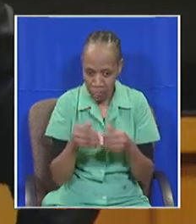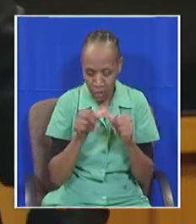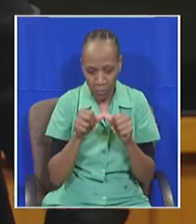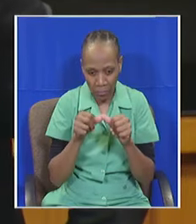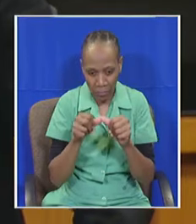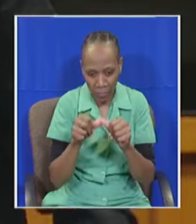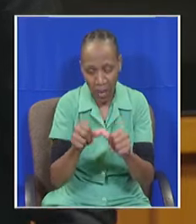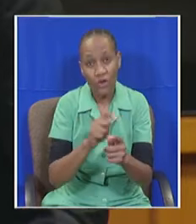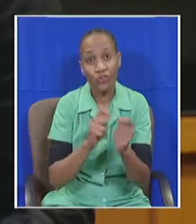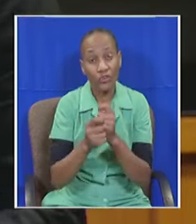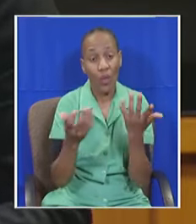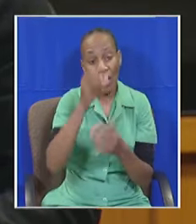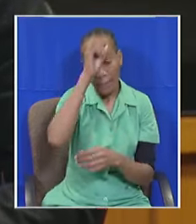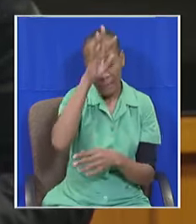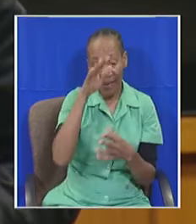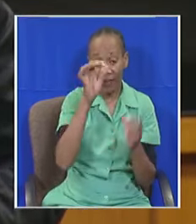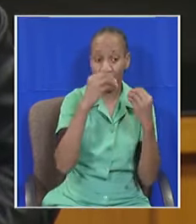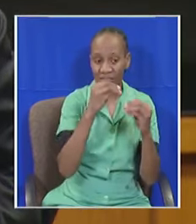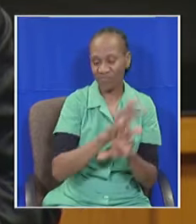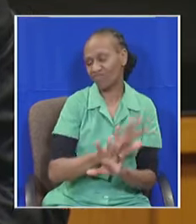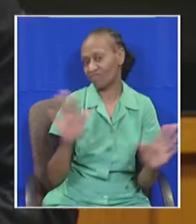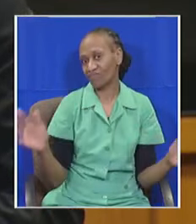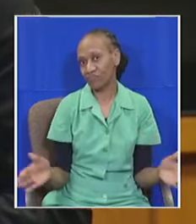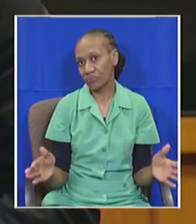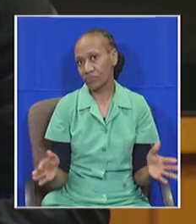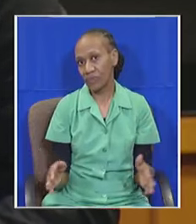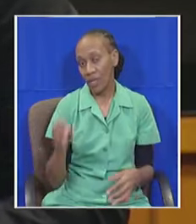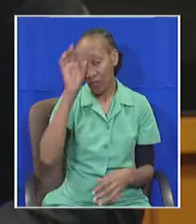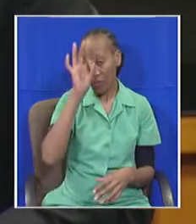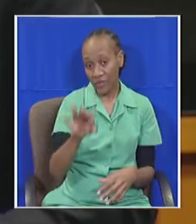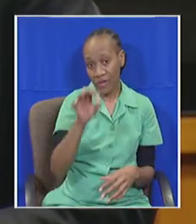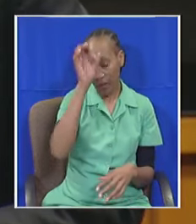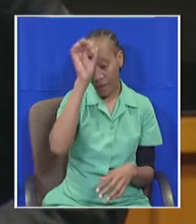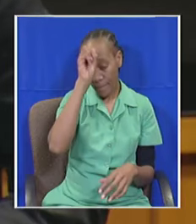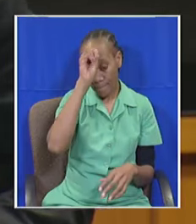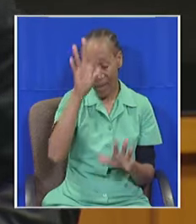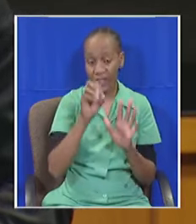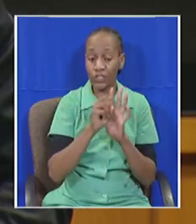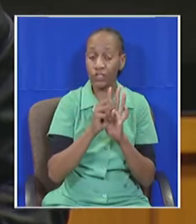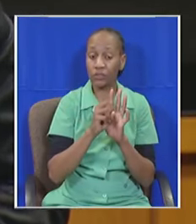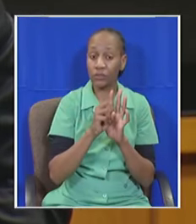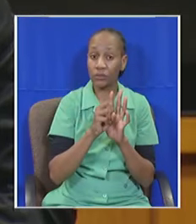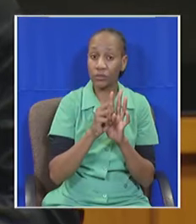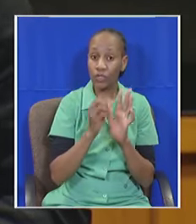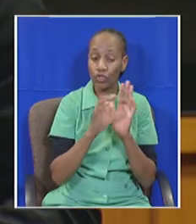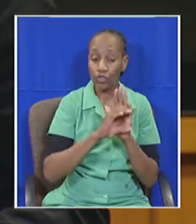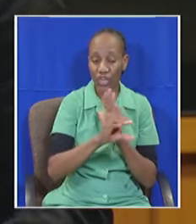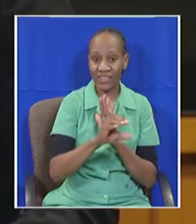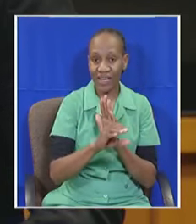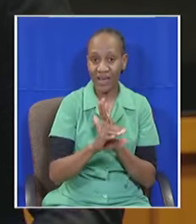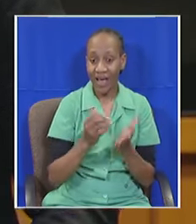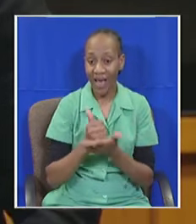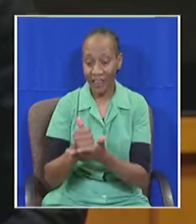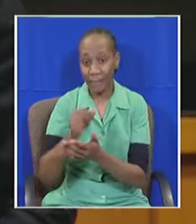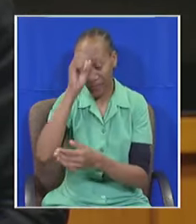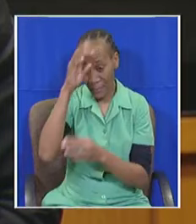transformation in the mining sector. Version 3 of the mining charter will be a disaster for the mining industry.